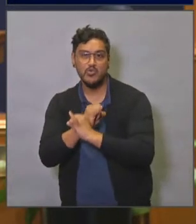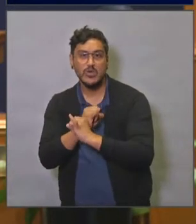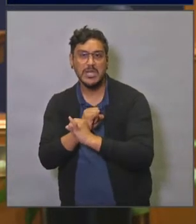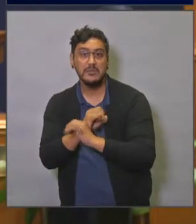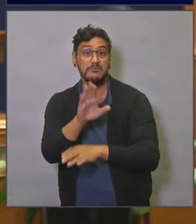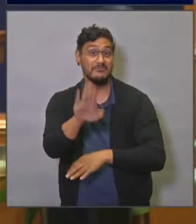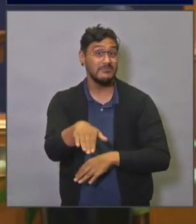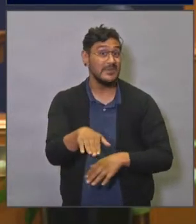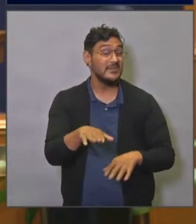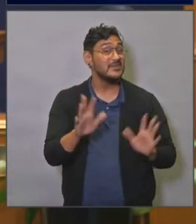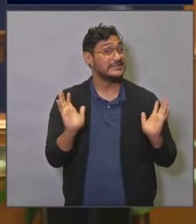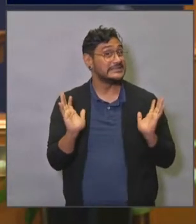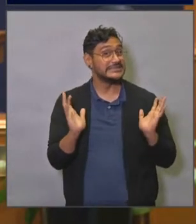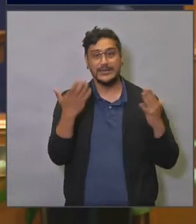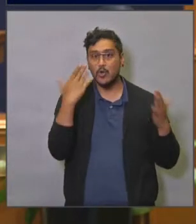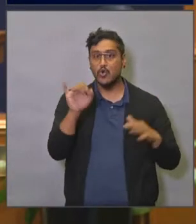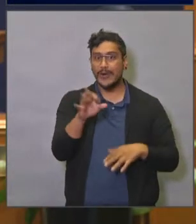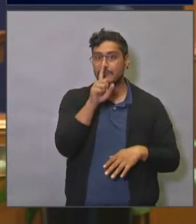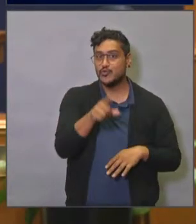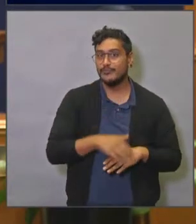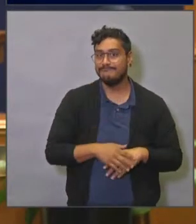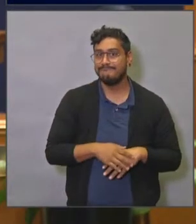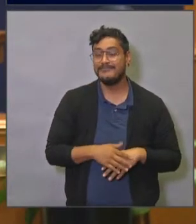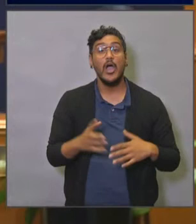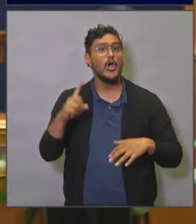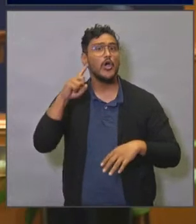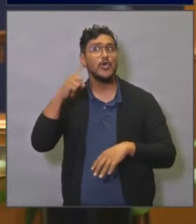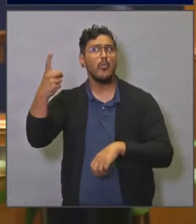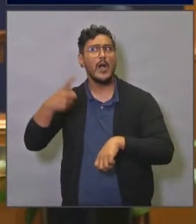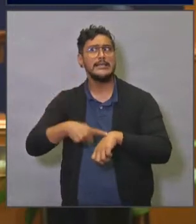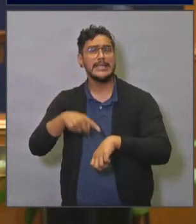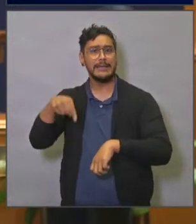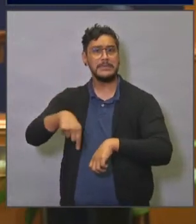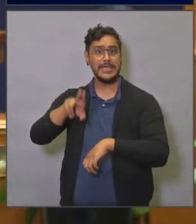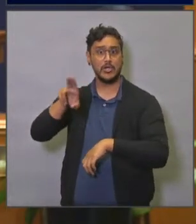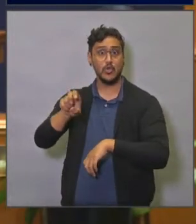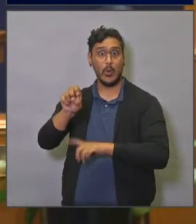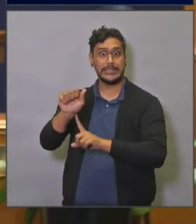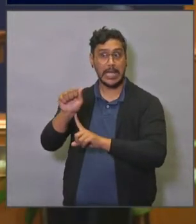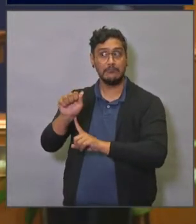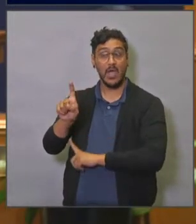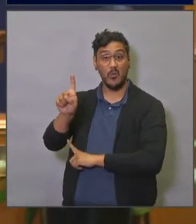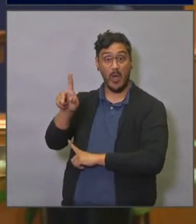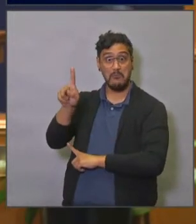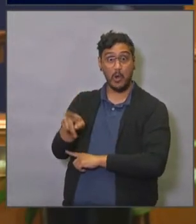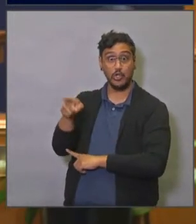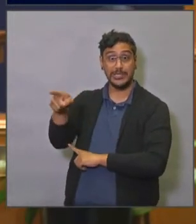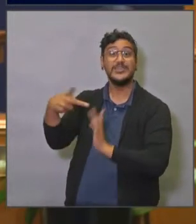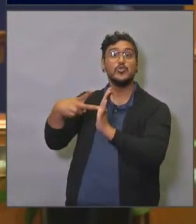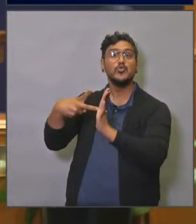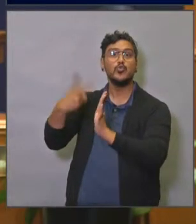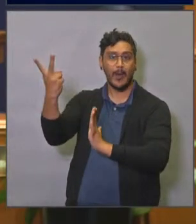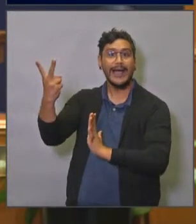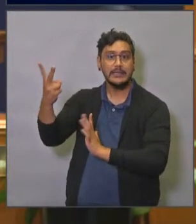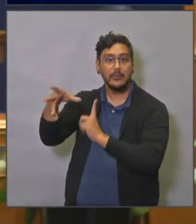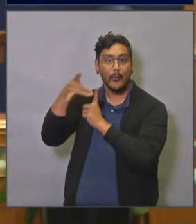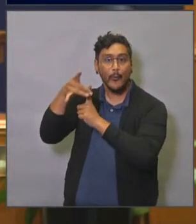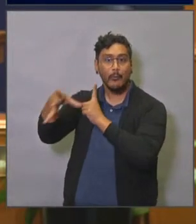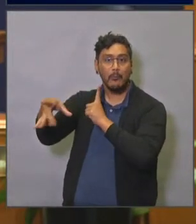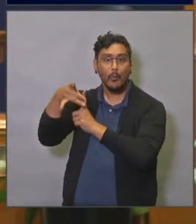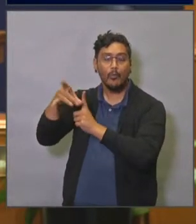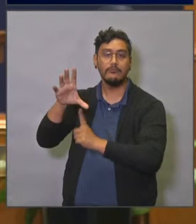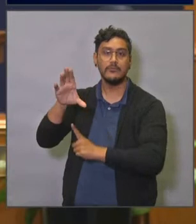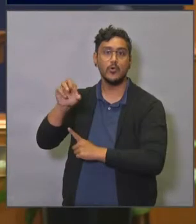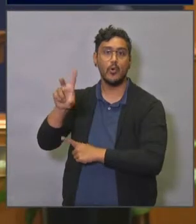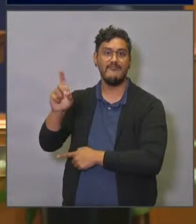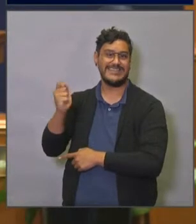be reinfected. We've had one case inside of the U.S. That is pretty convincing that there is the possibility of being reinfected with this virus.